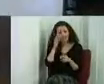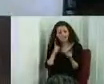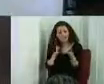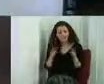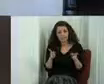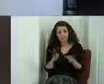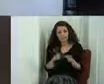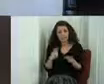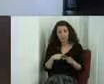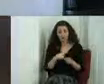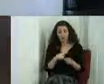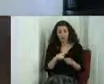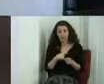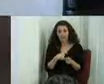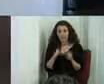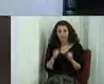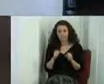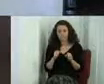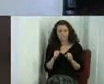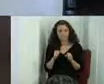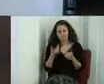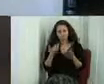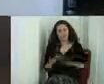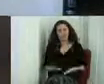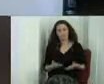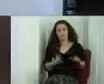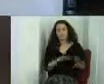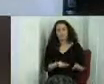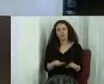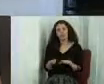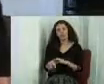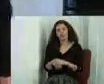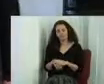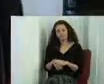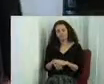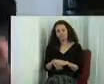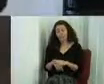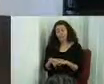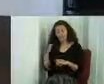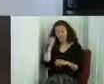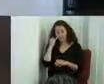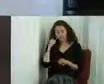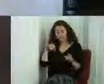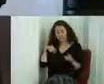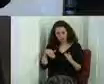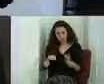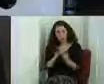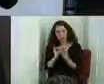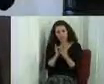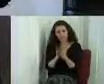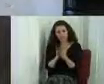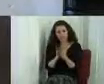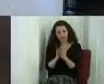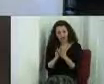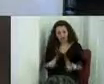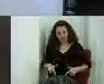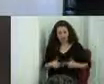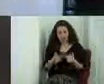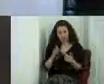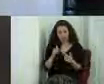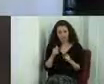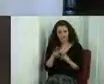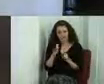come and be. And if we can come to life from that place, if we can come to life from that first key